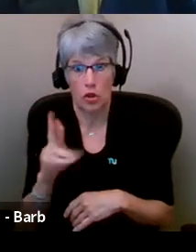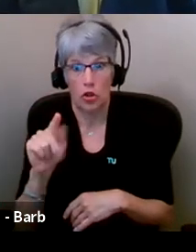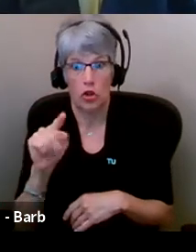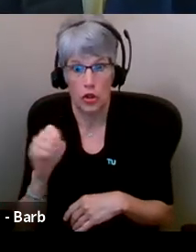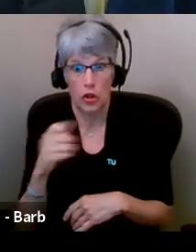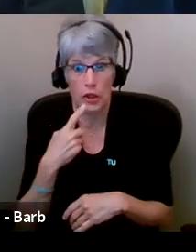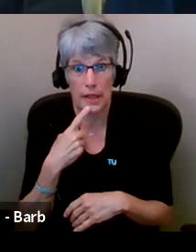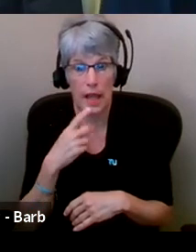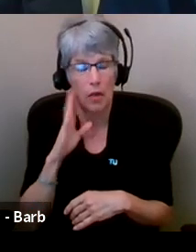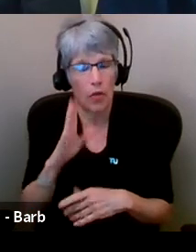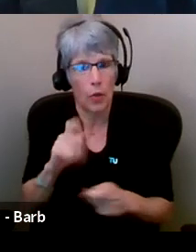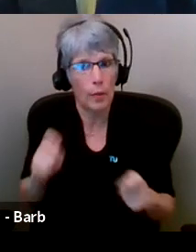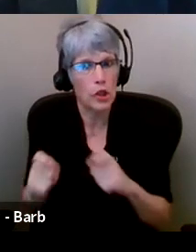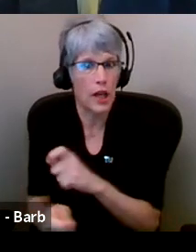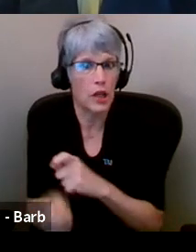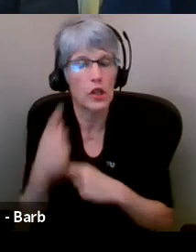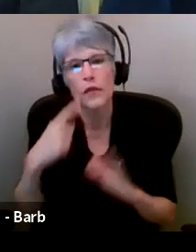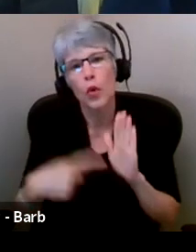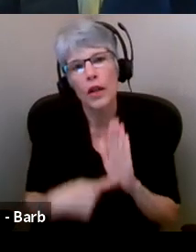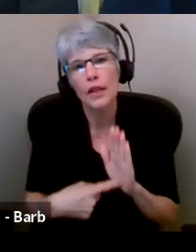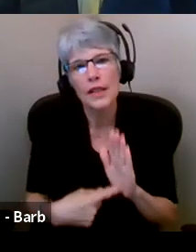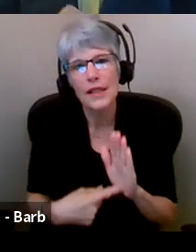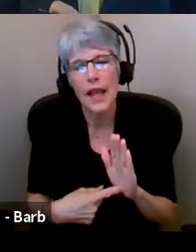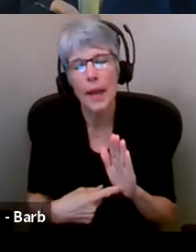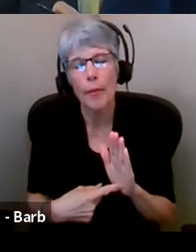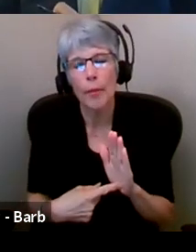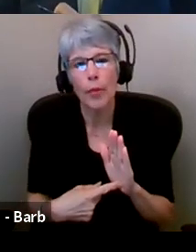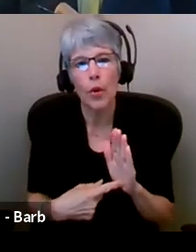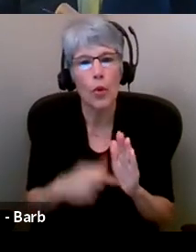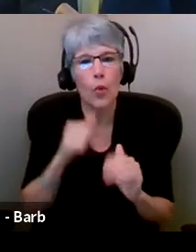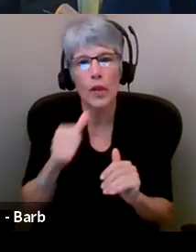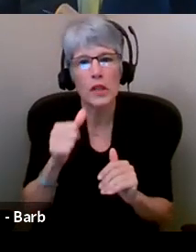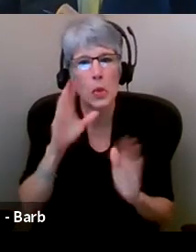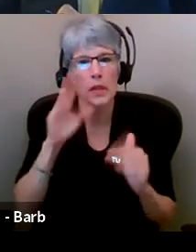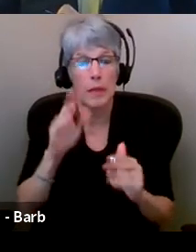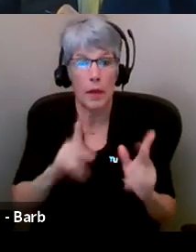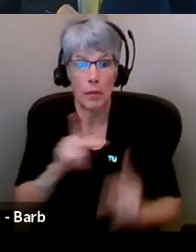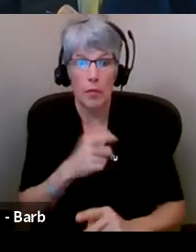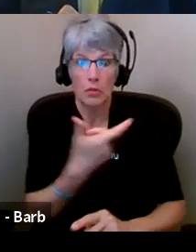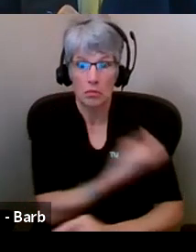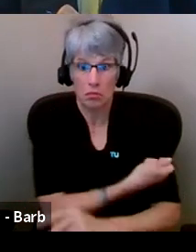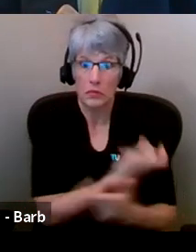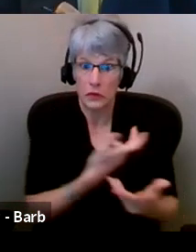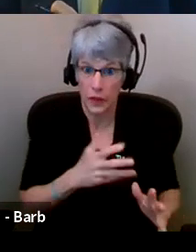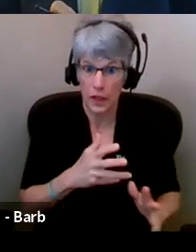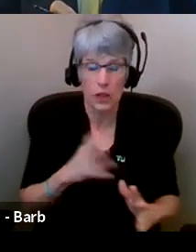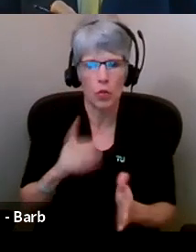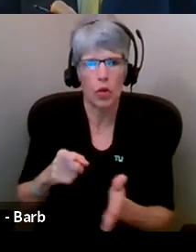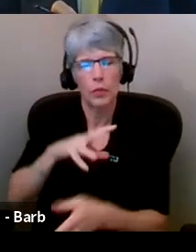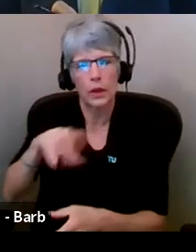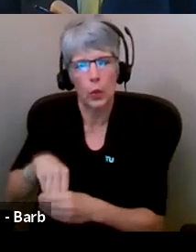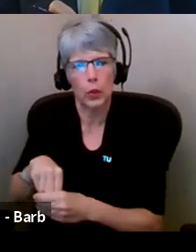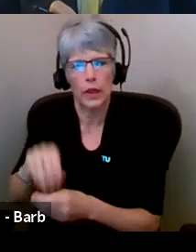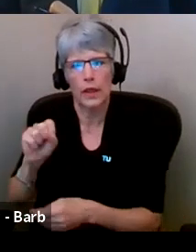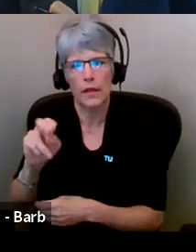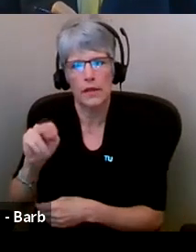changes associated with that. For example, the fact that we don't anticipate those that are vaccinated are going to be required in sentinel testing. So there'll be